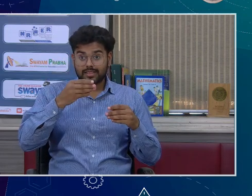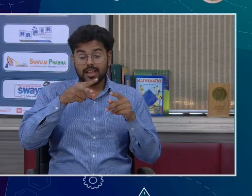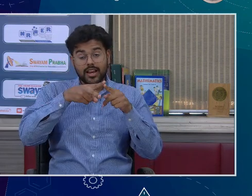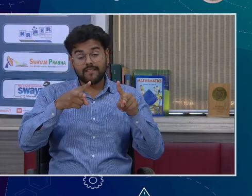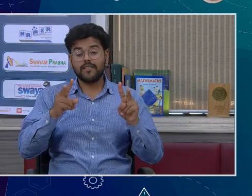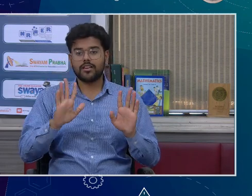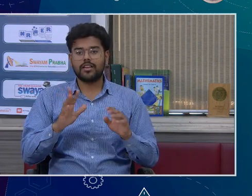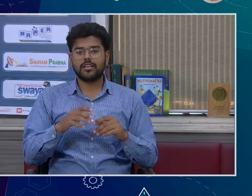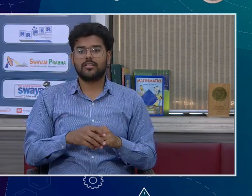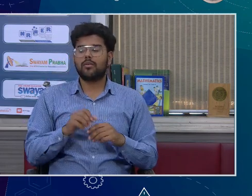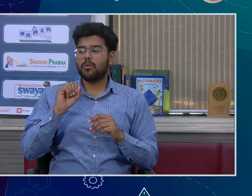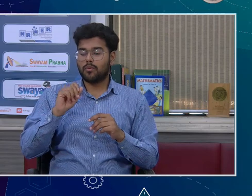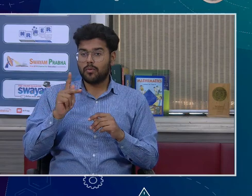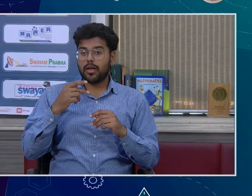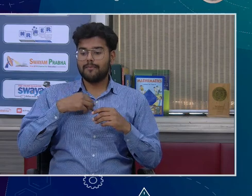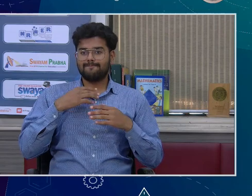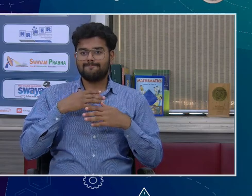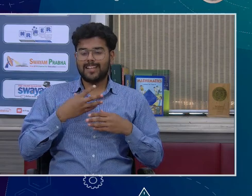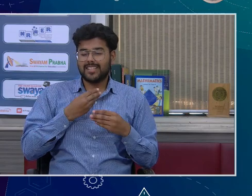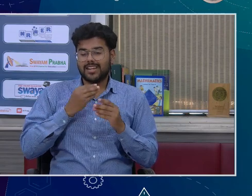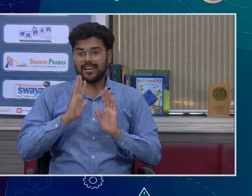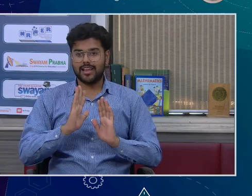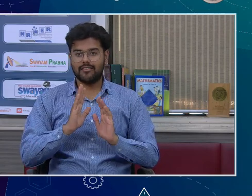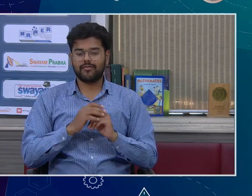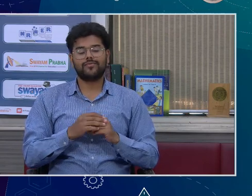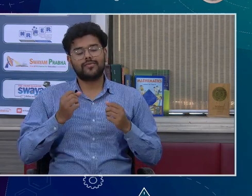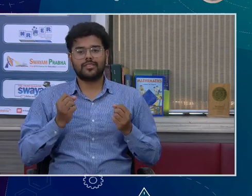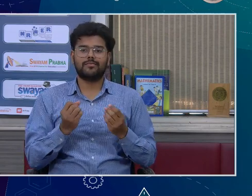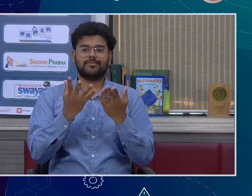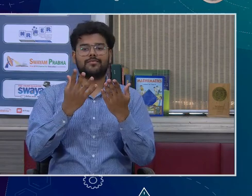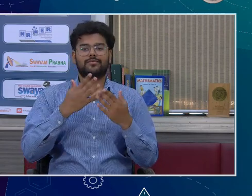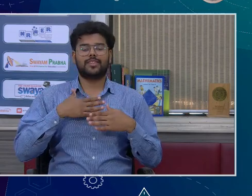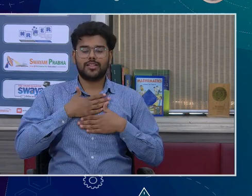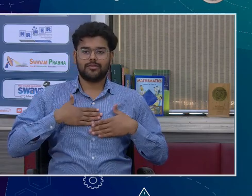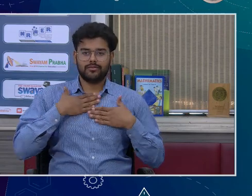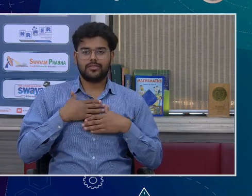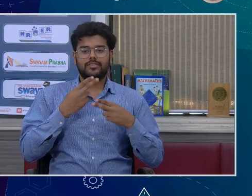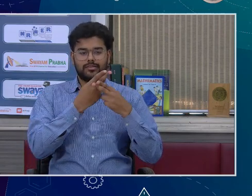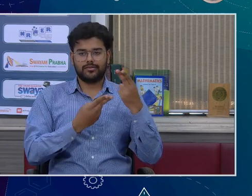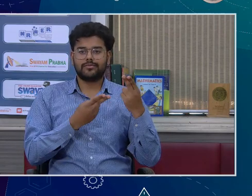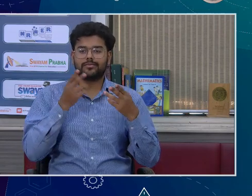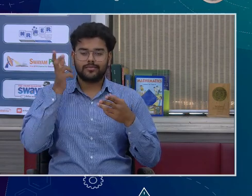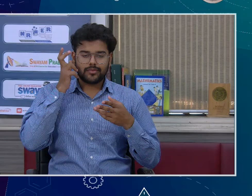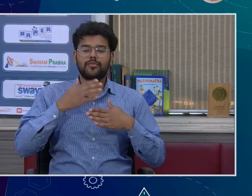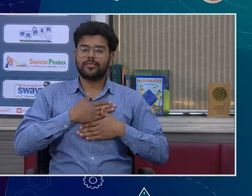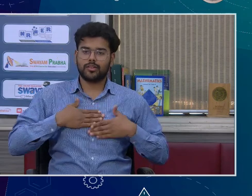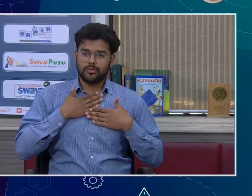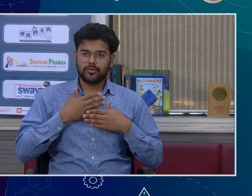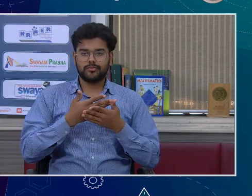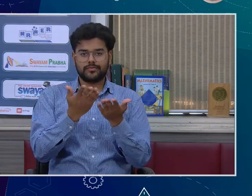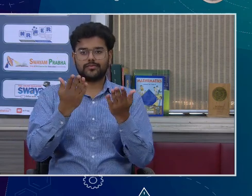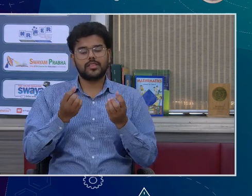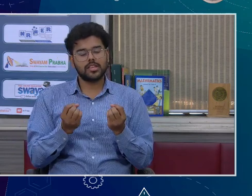are excited. Yeah. So let's enjoy listening. Story, okay. Right? So let's